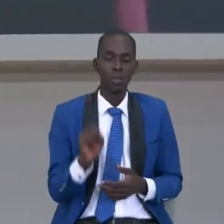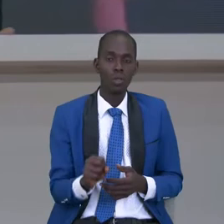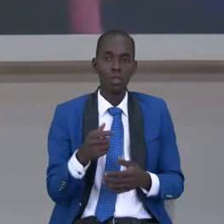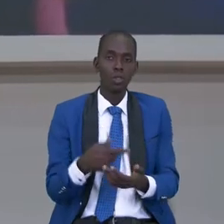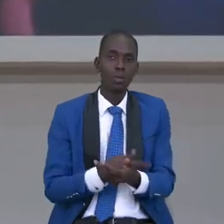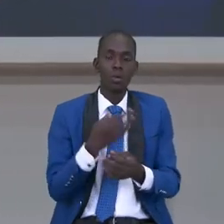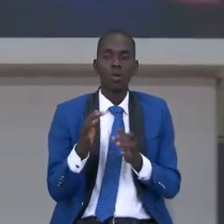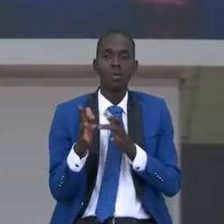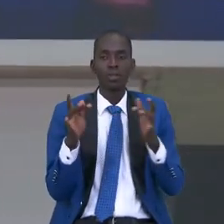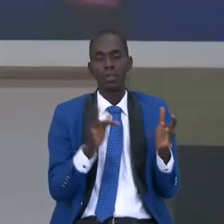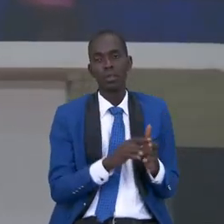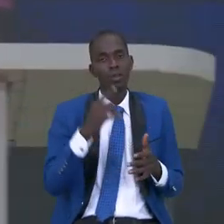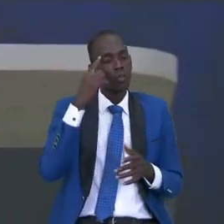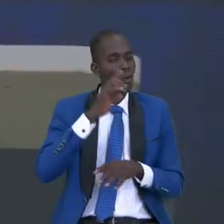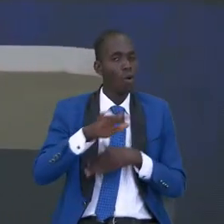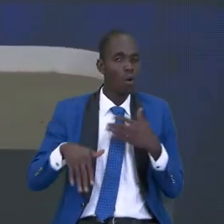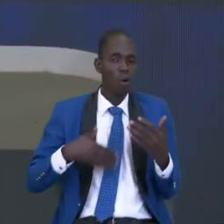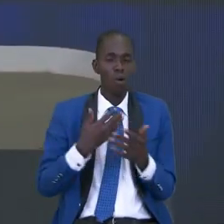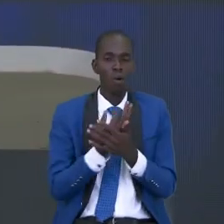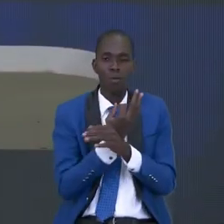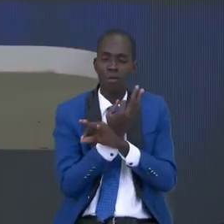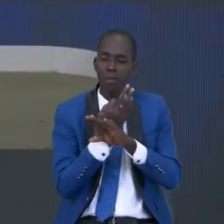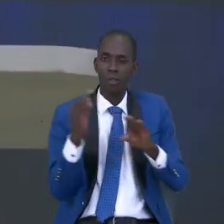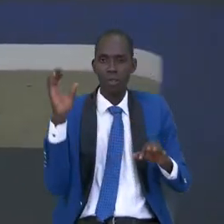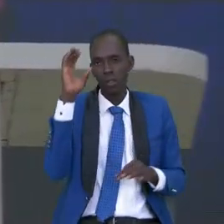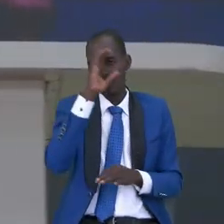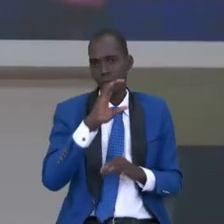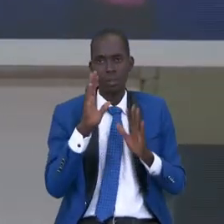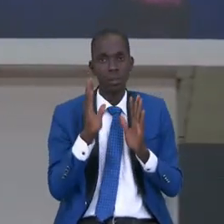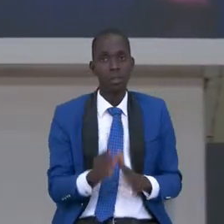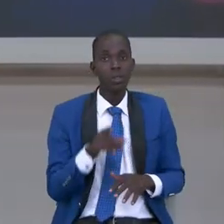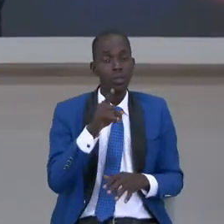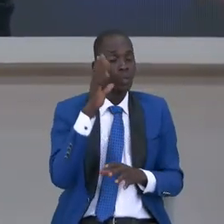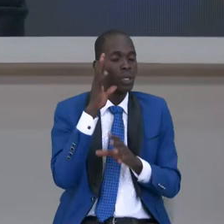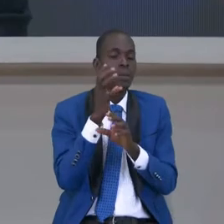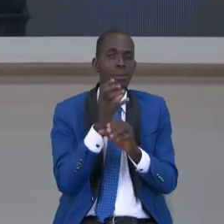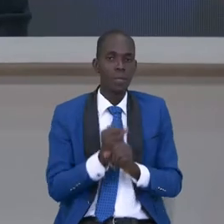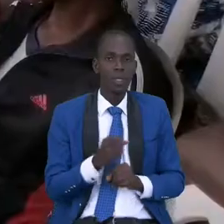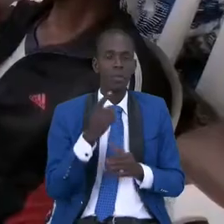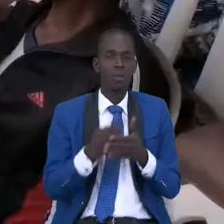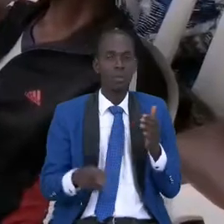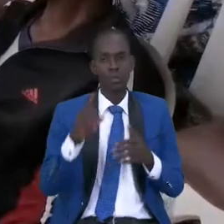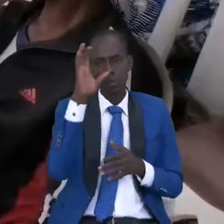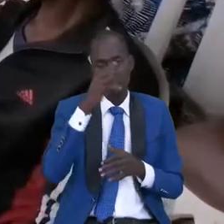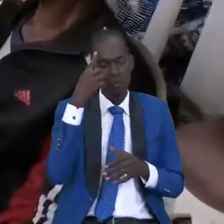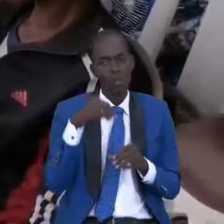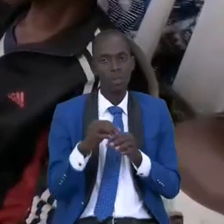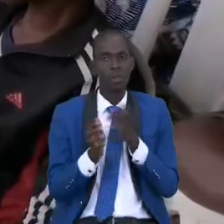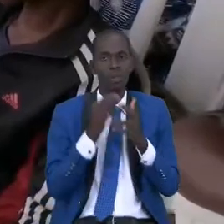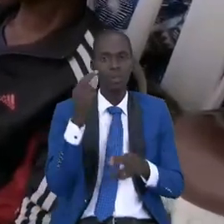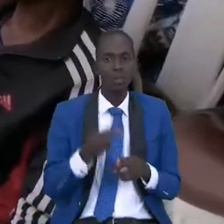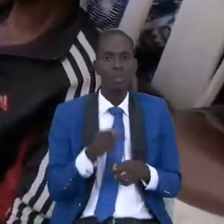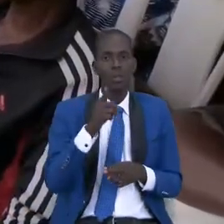all freedom seekers. You'll get what you are seeking after. I said